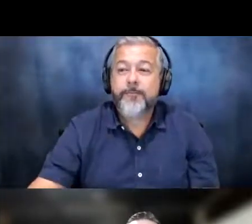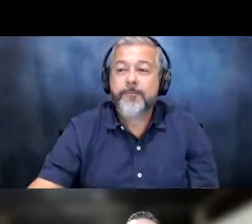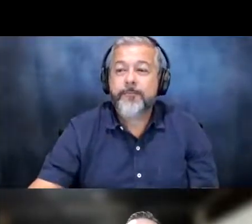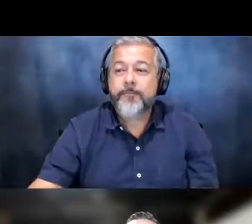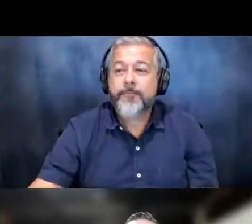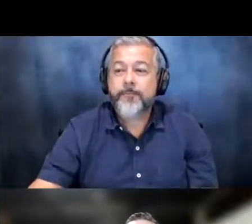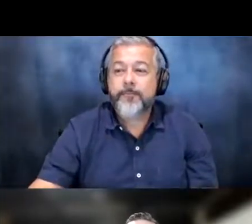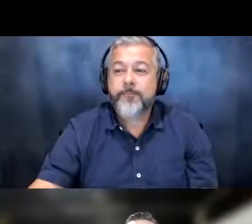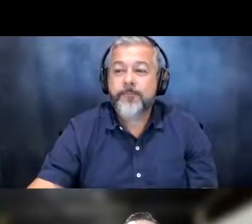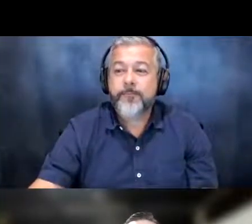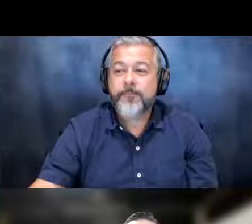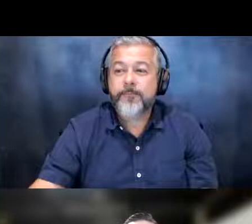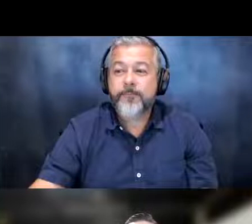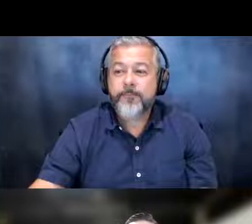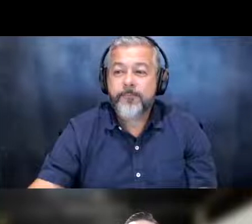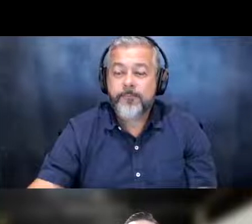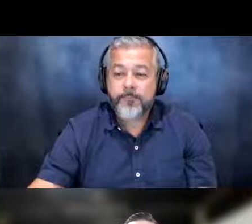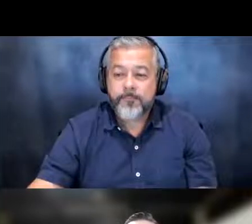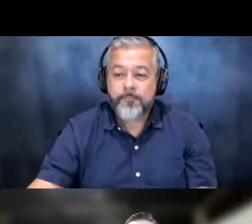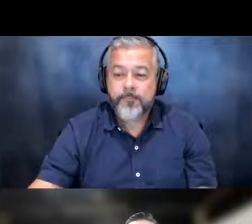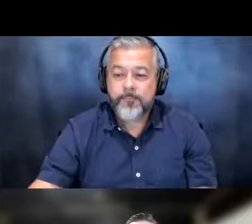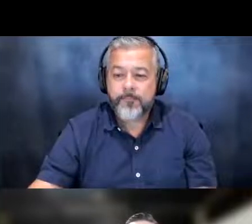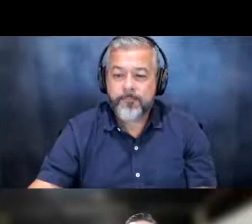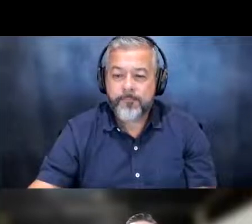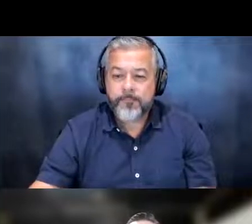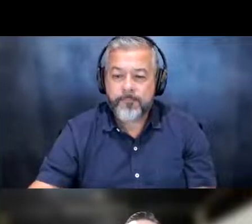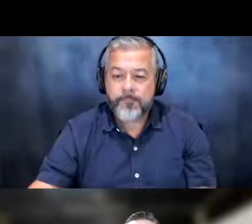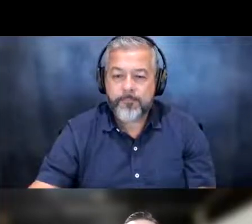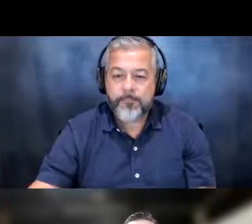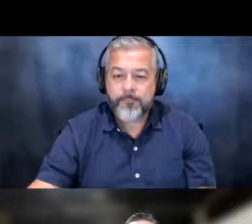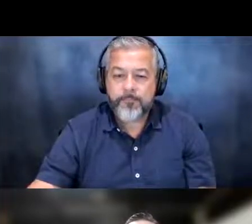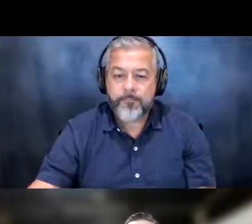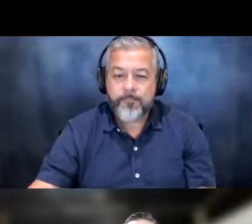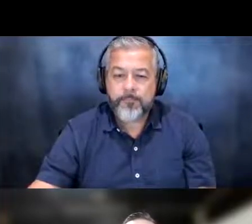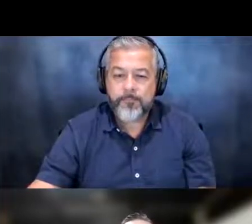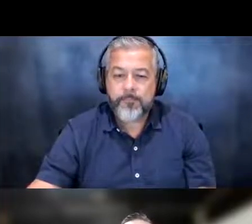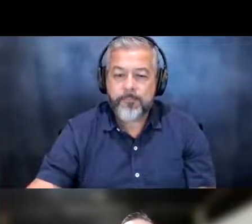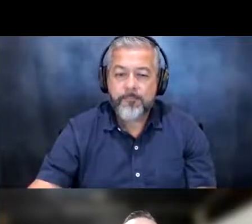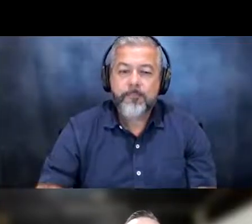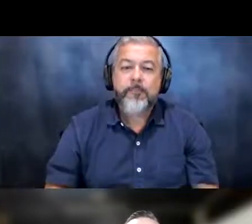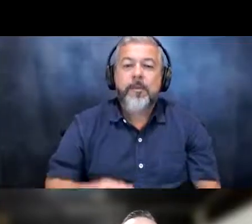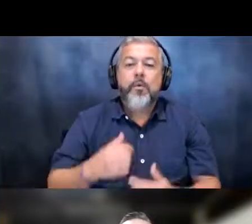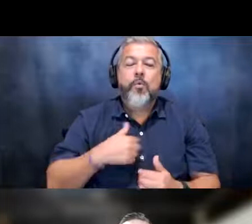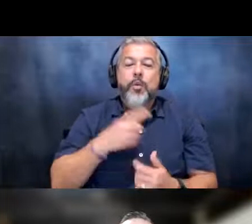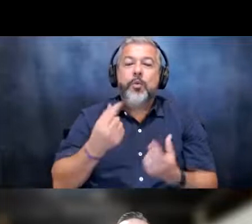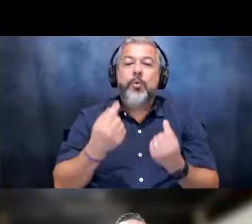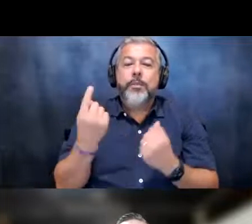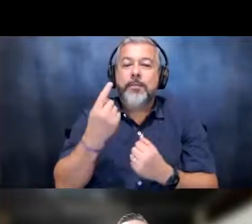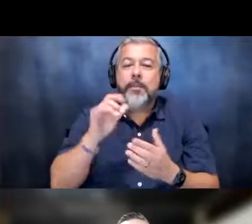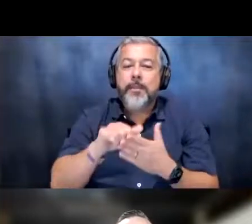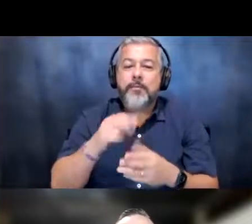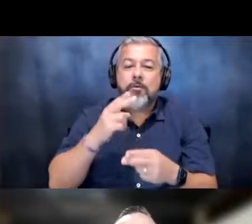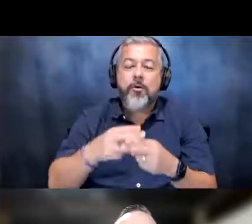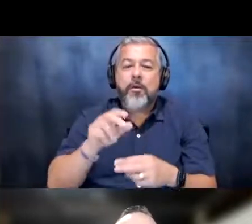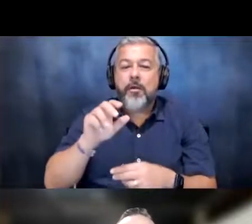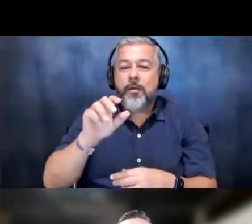not have the know-how. I think it's been noted several times here today. We do something what's called an affinity